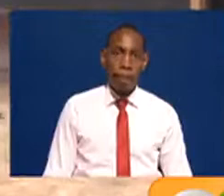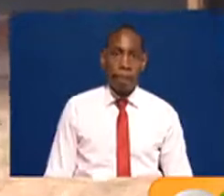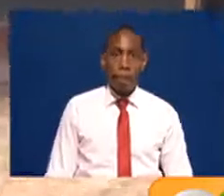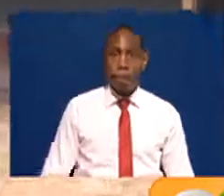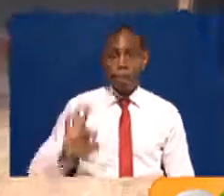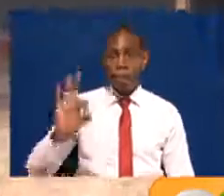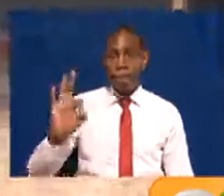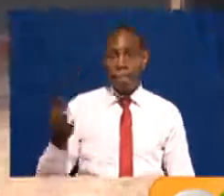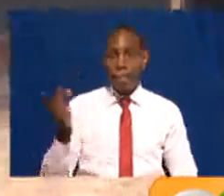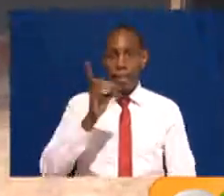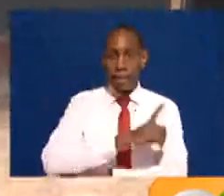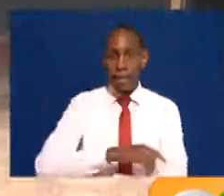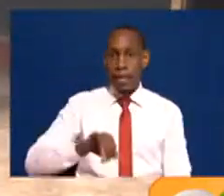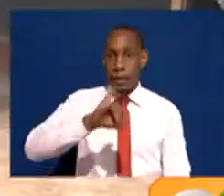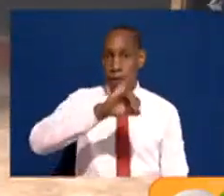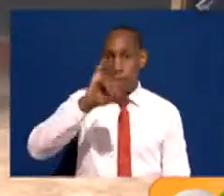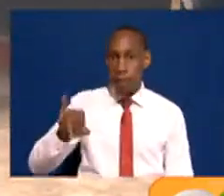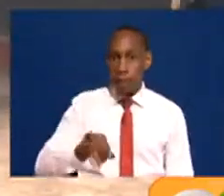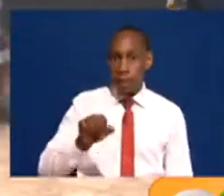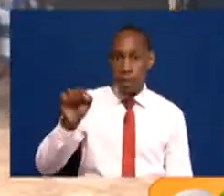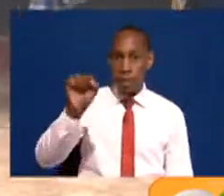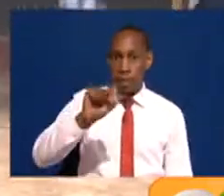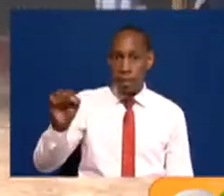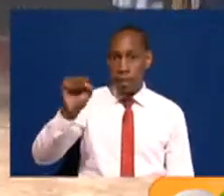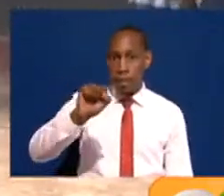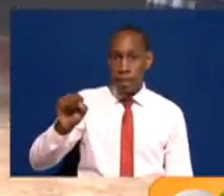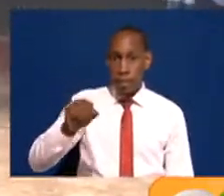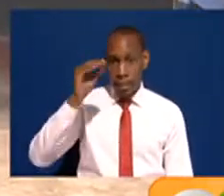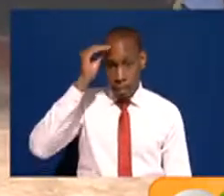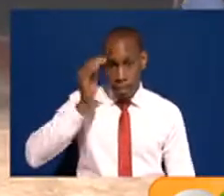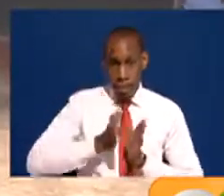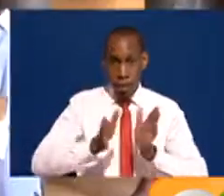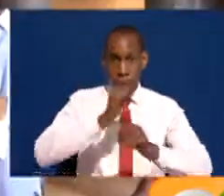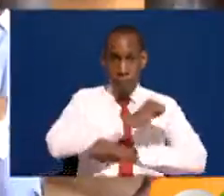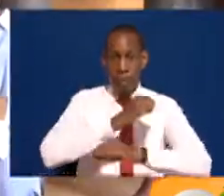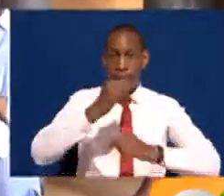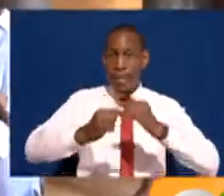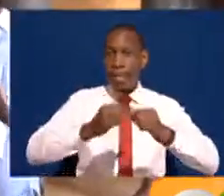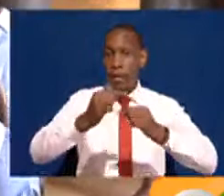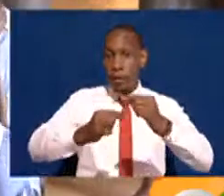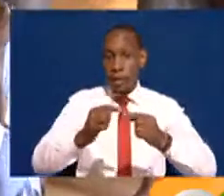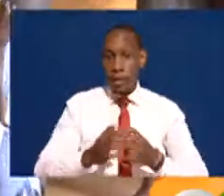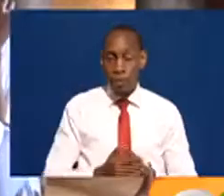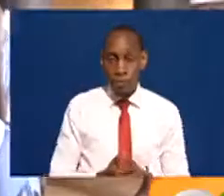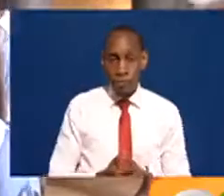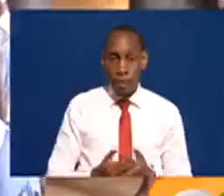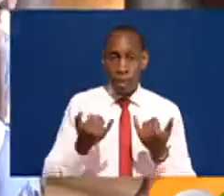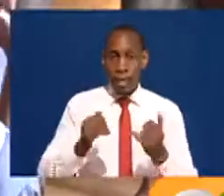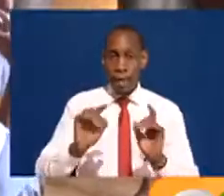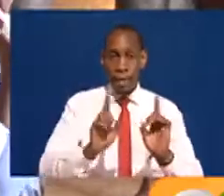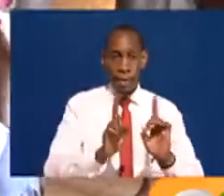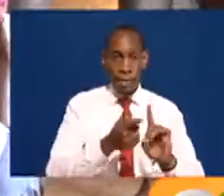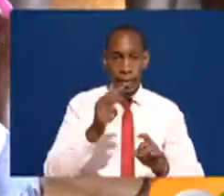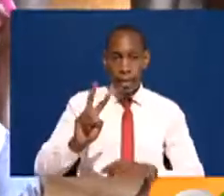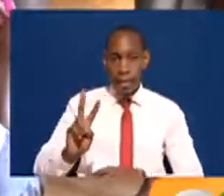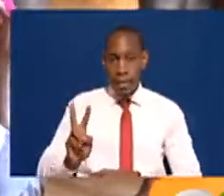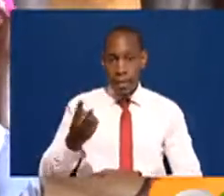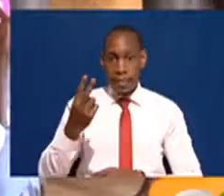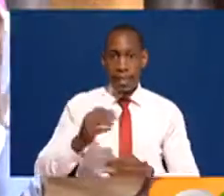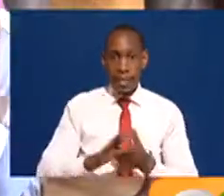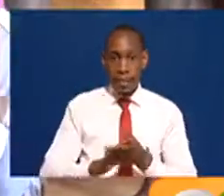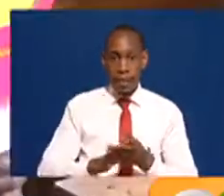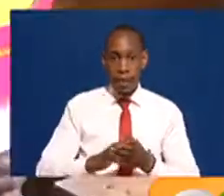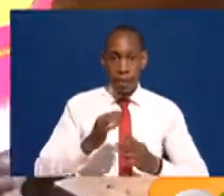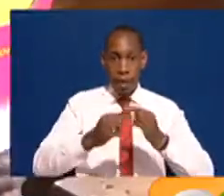The third day of the junior secondary school education in Kenyan public schools picked up where the first and second had left off.